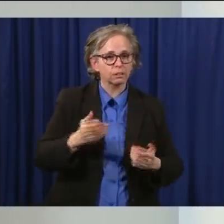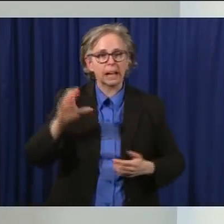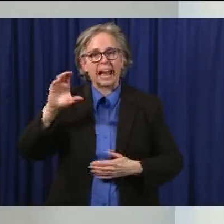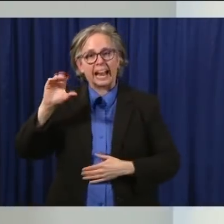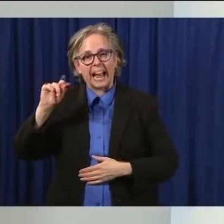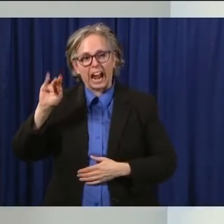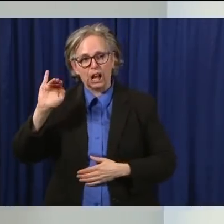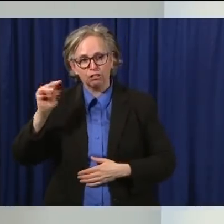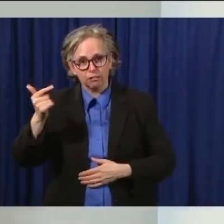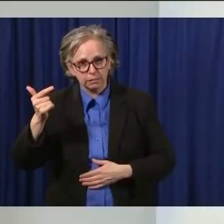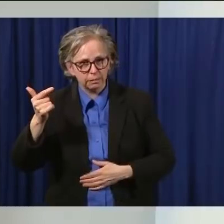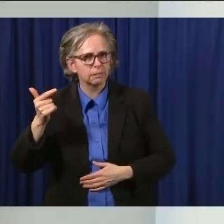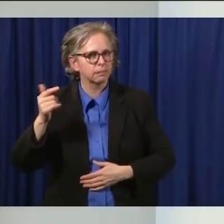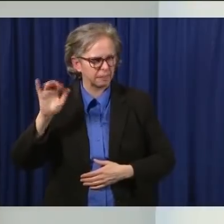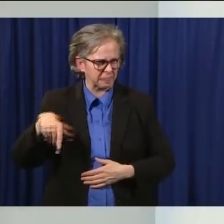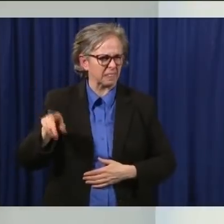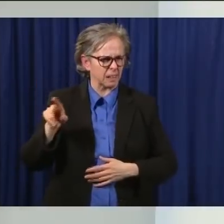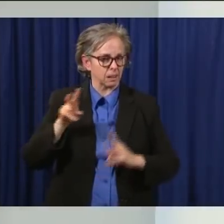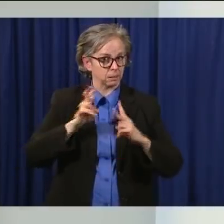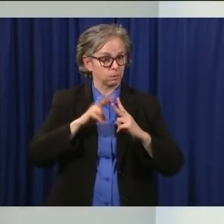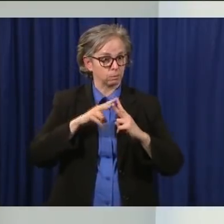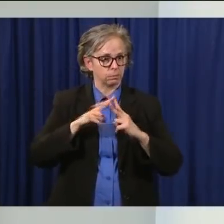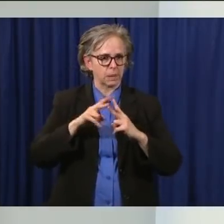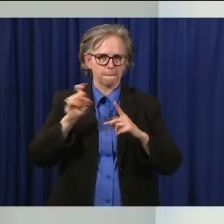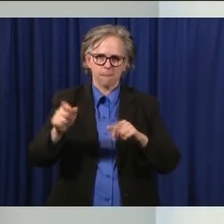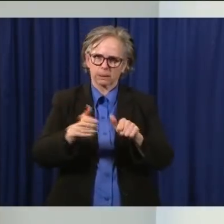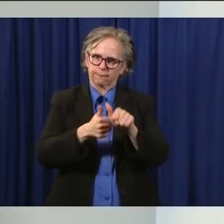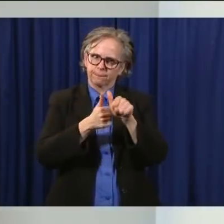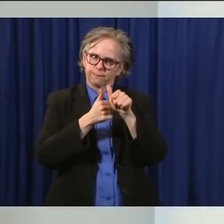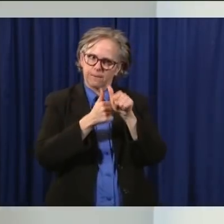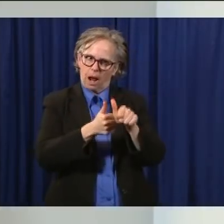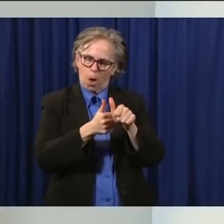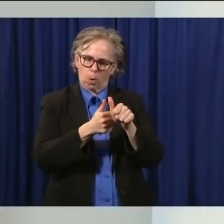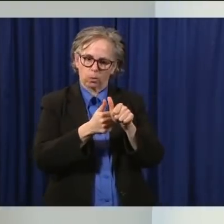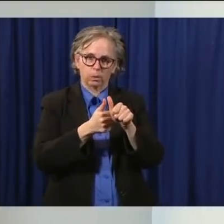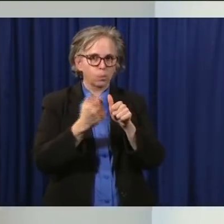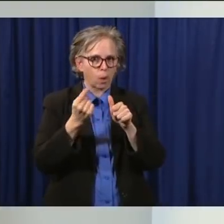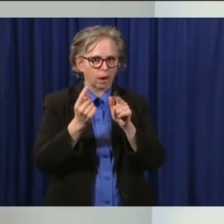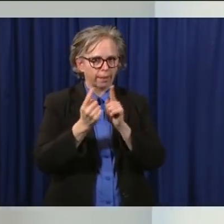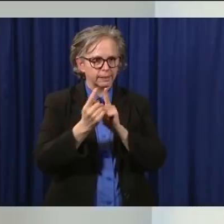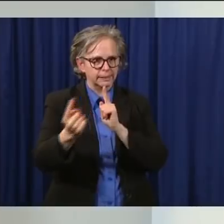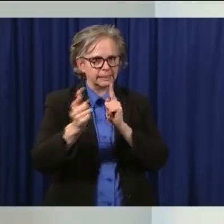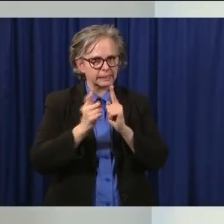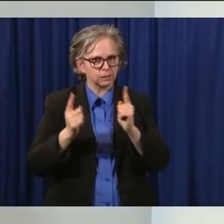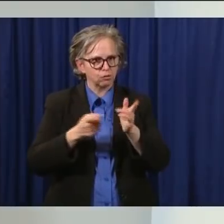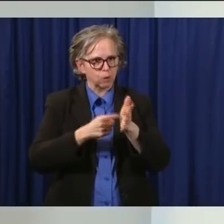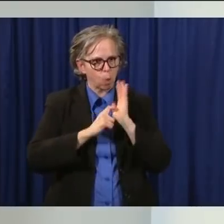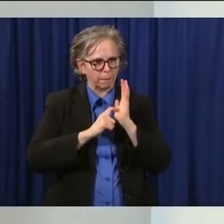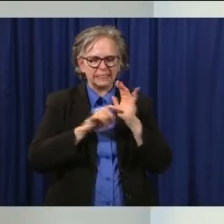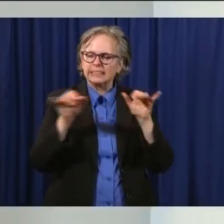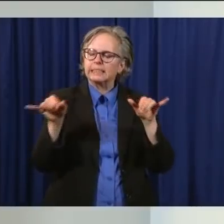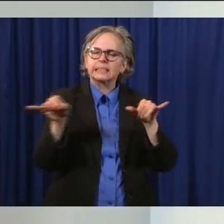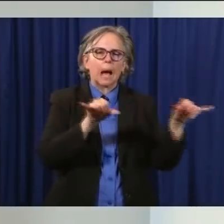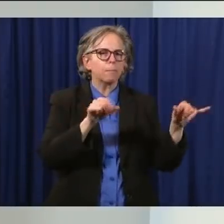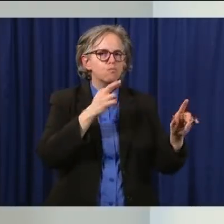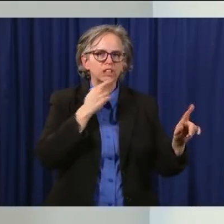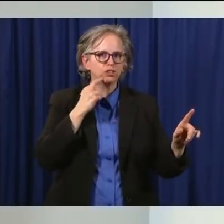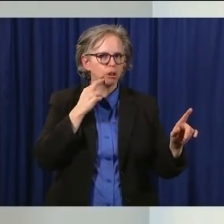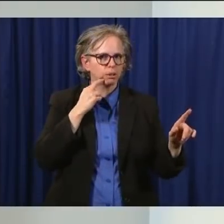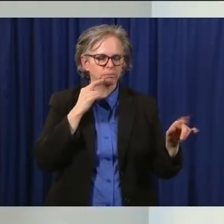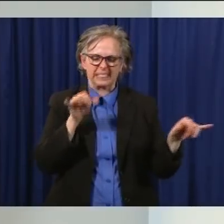use the social distancing requirements that you have to use for restaurants,